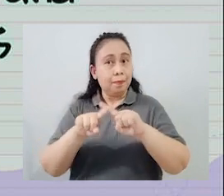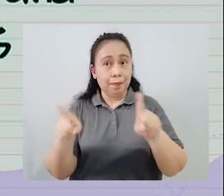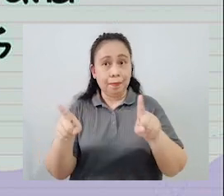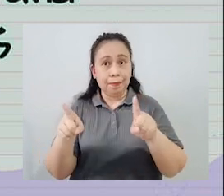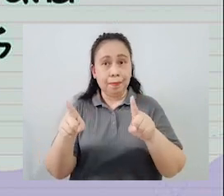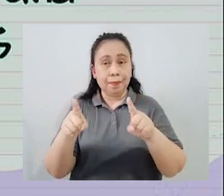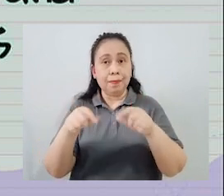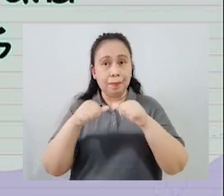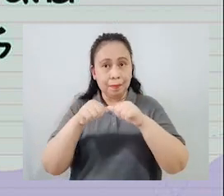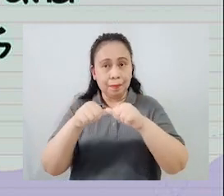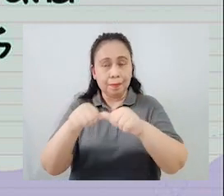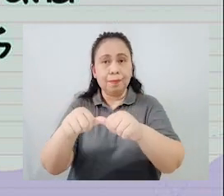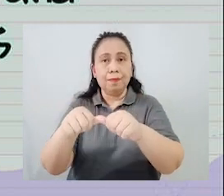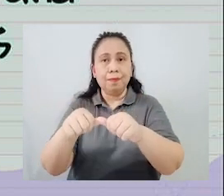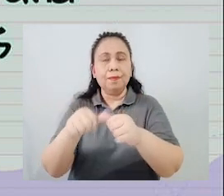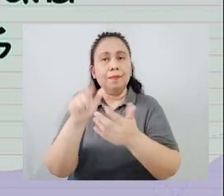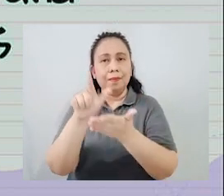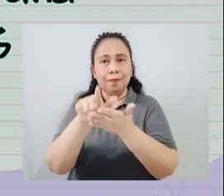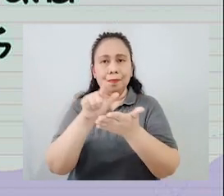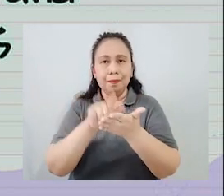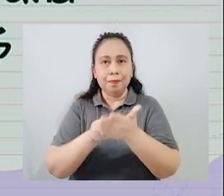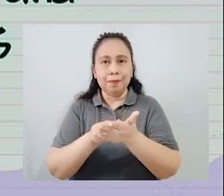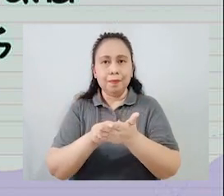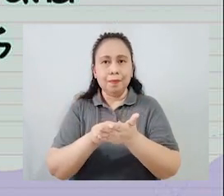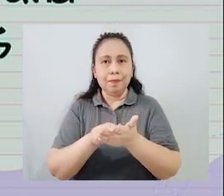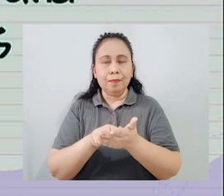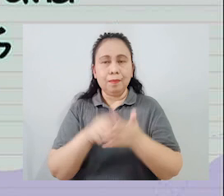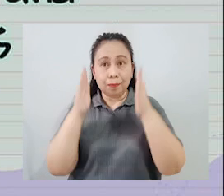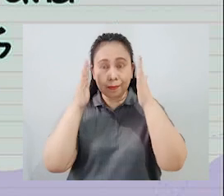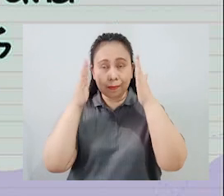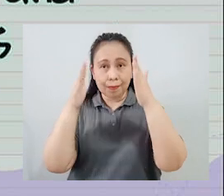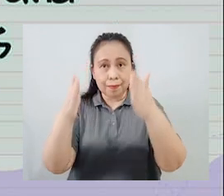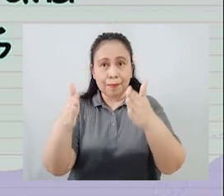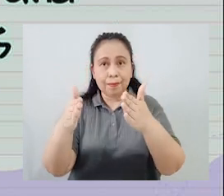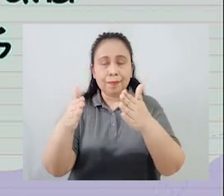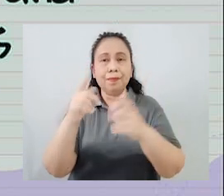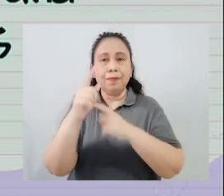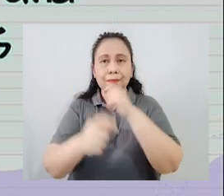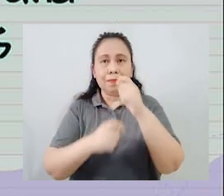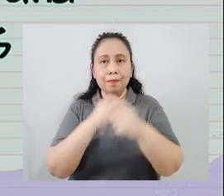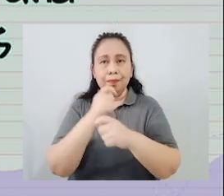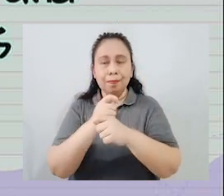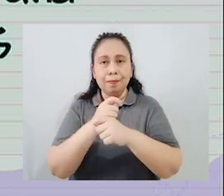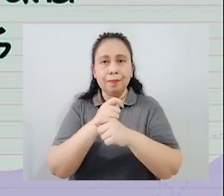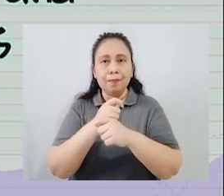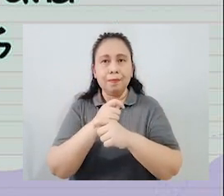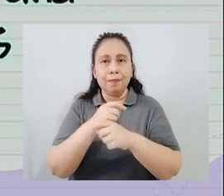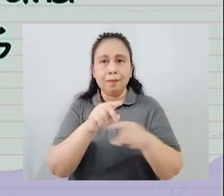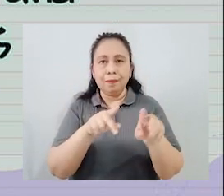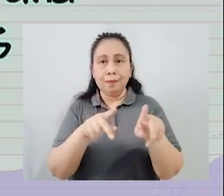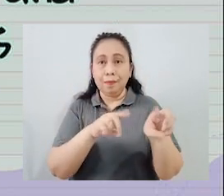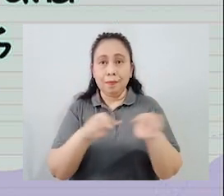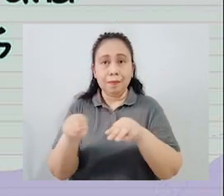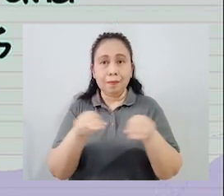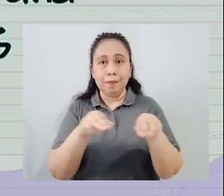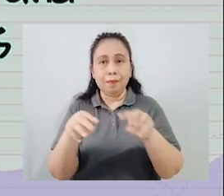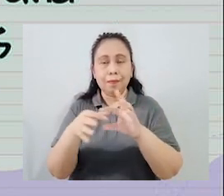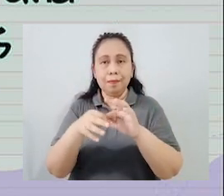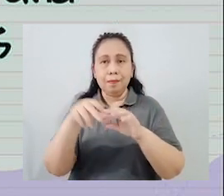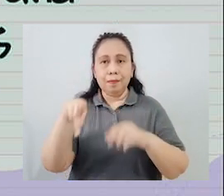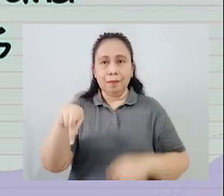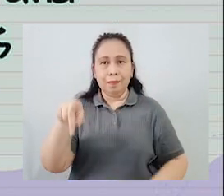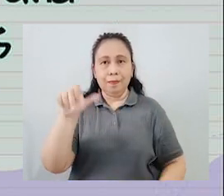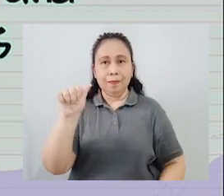as we go further into our lesson, we will pay more attention on the types of plate movements since various